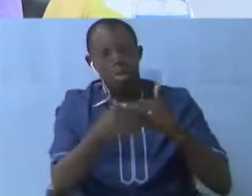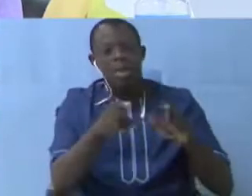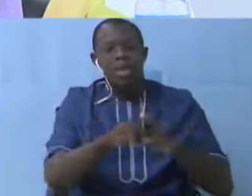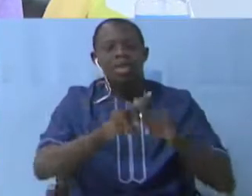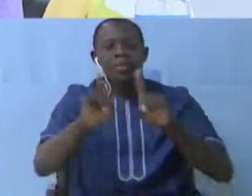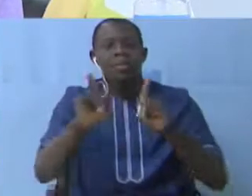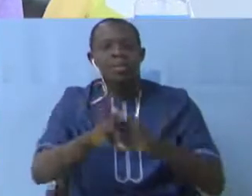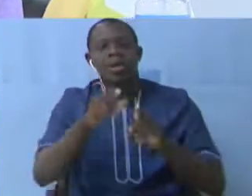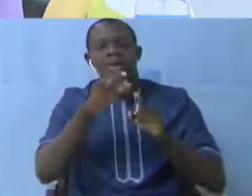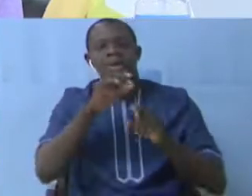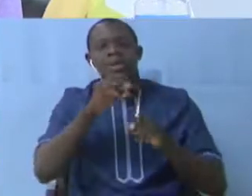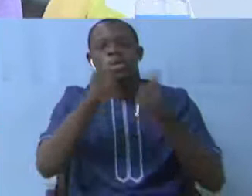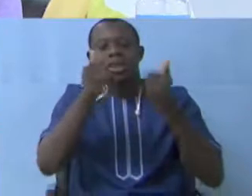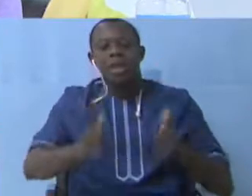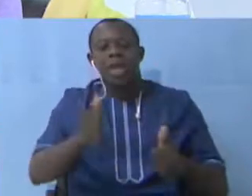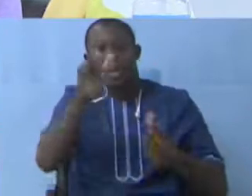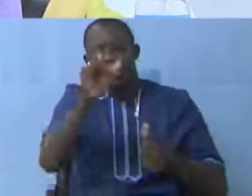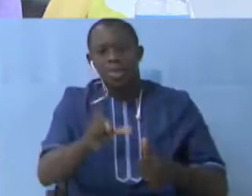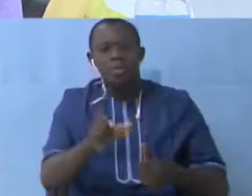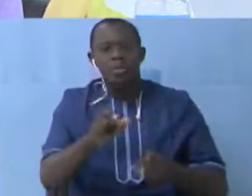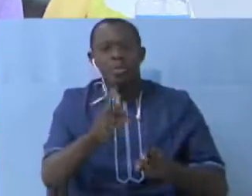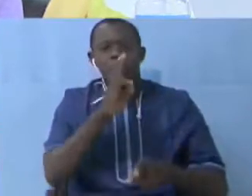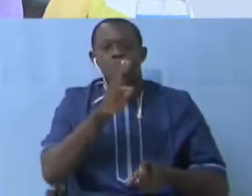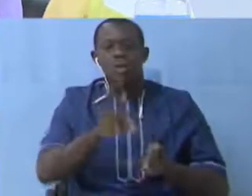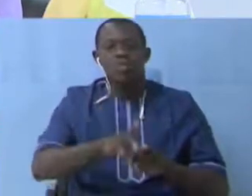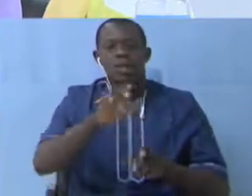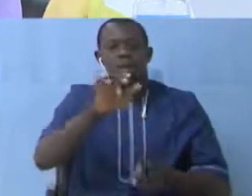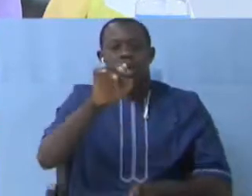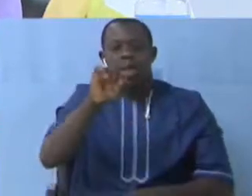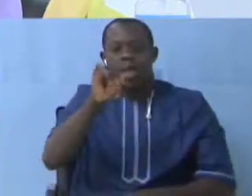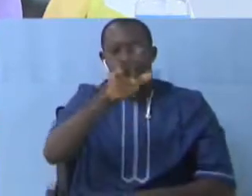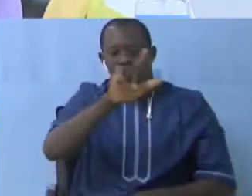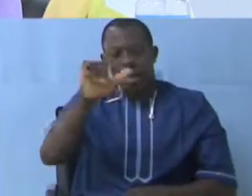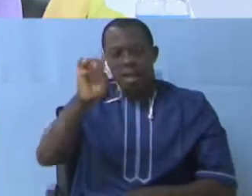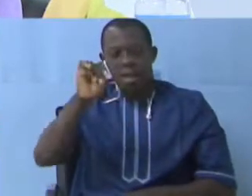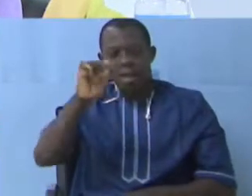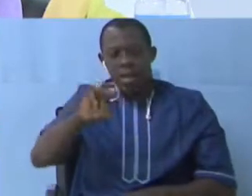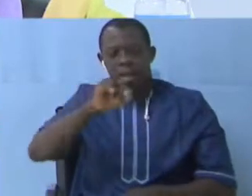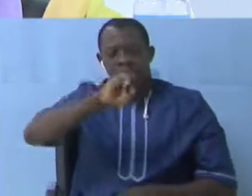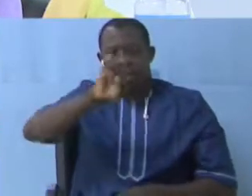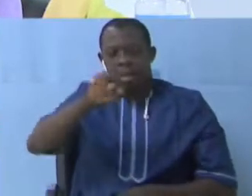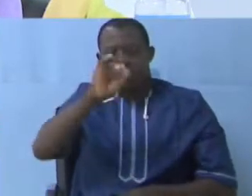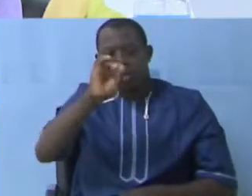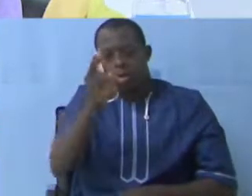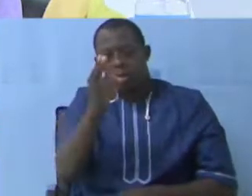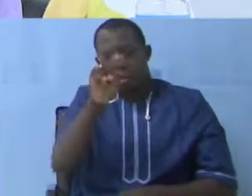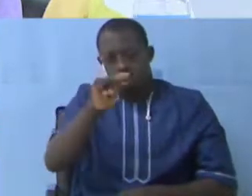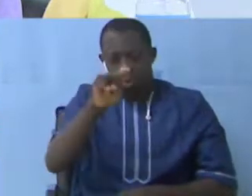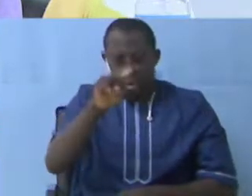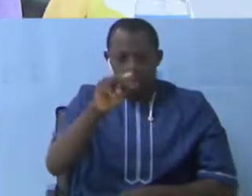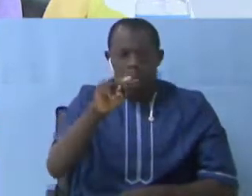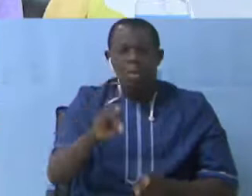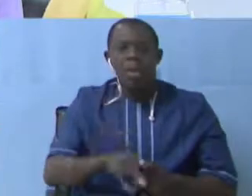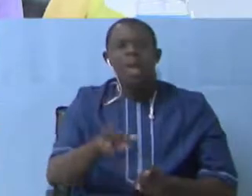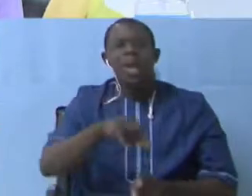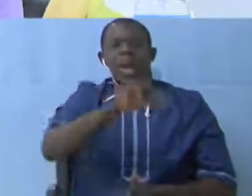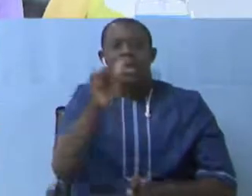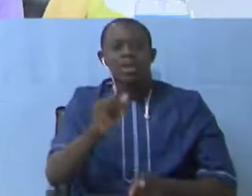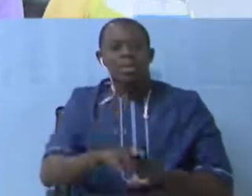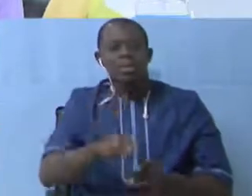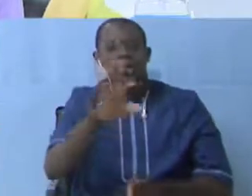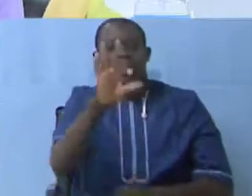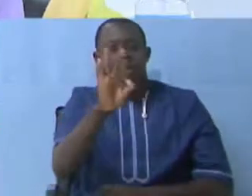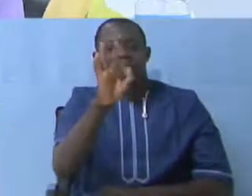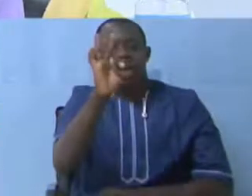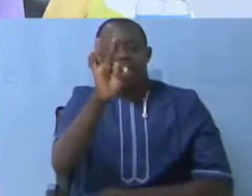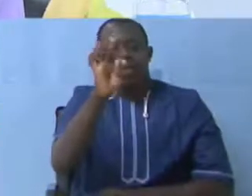Johnson and the ECOWAS members. waxtaan ak Ellen Johnson ak yenn ECOWAS members yi. And TFM organized a quick special